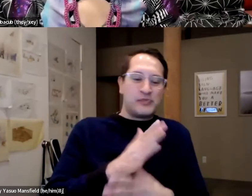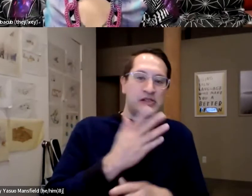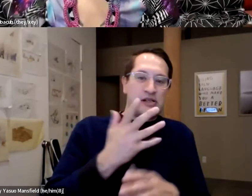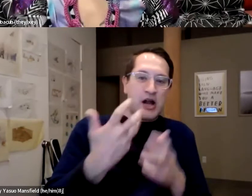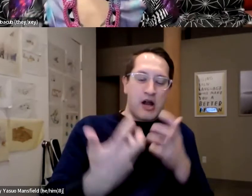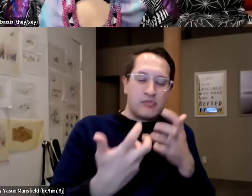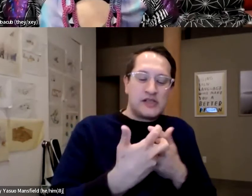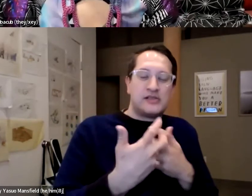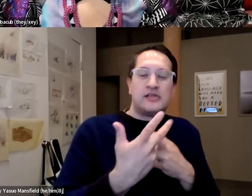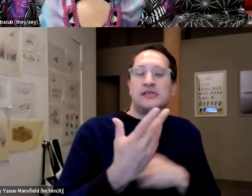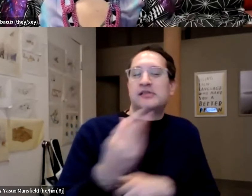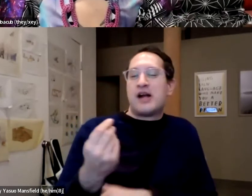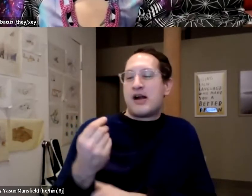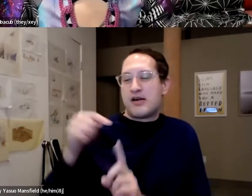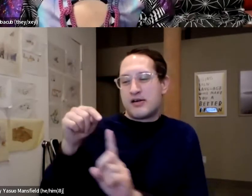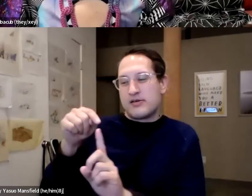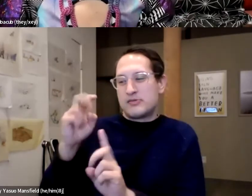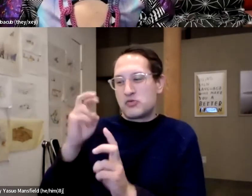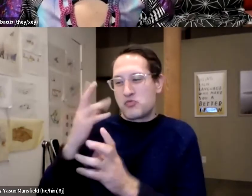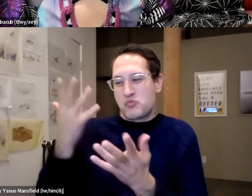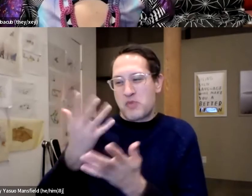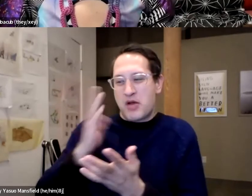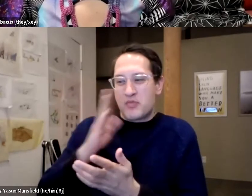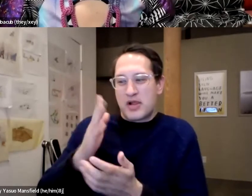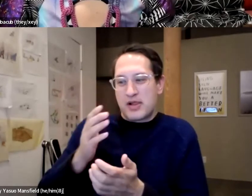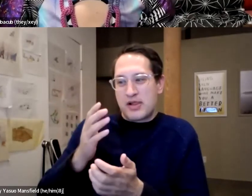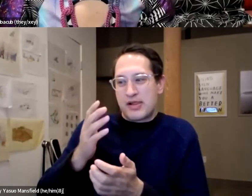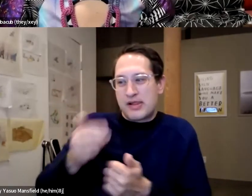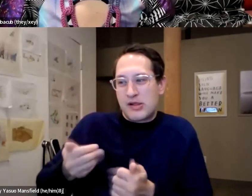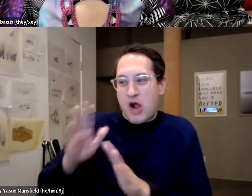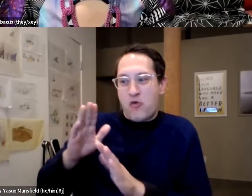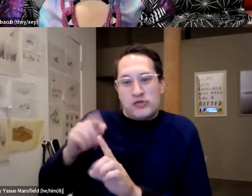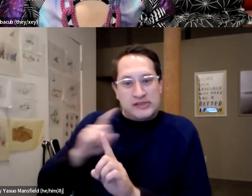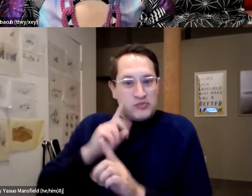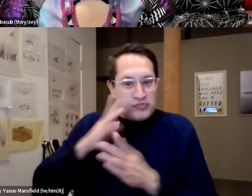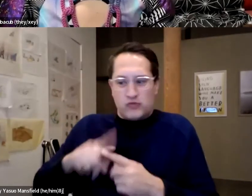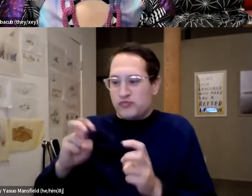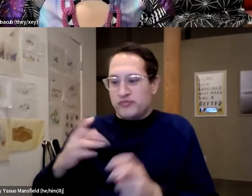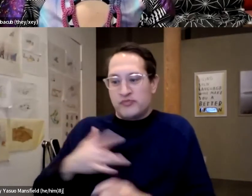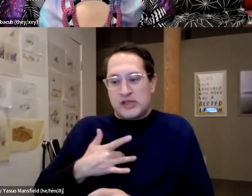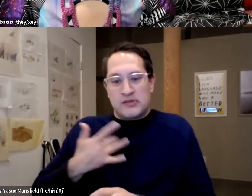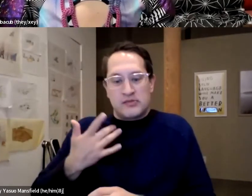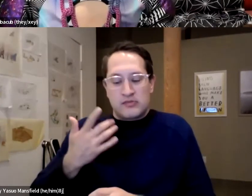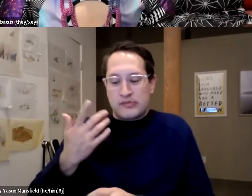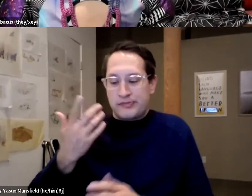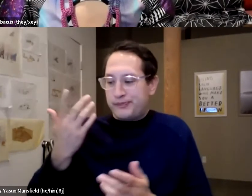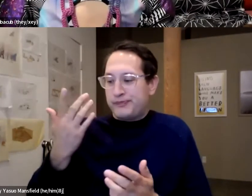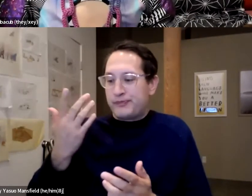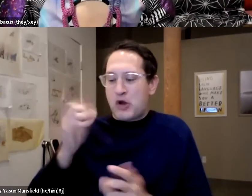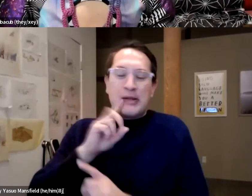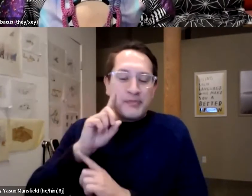still a disconnect between accommodations and what would allow a deaf